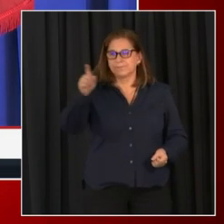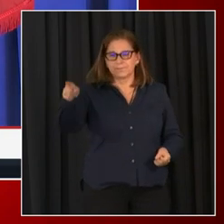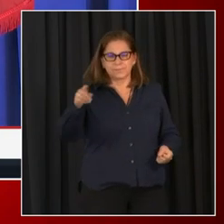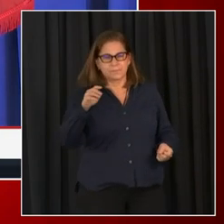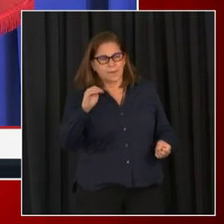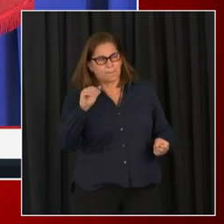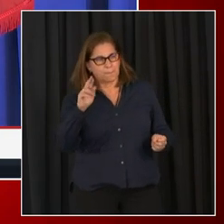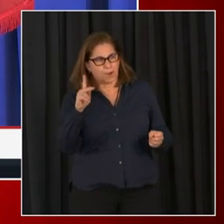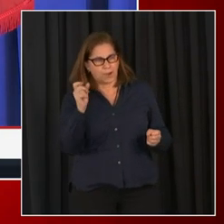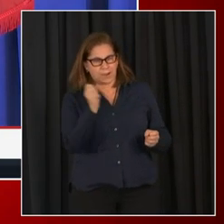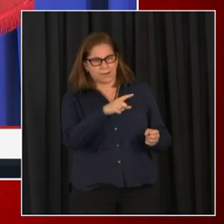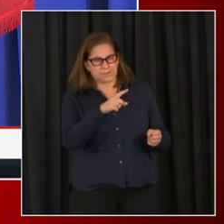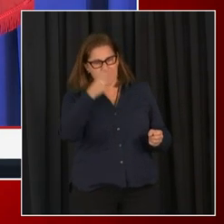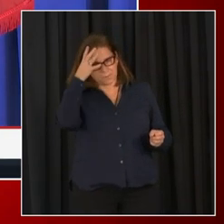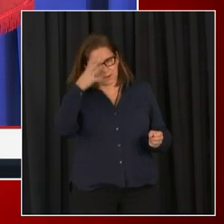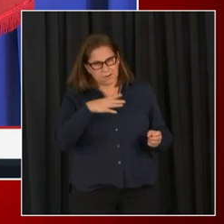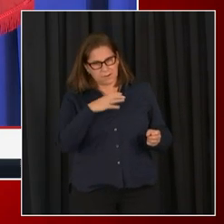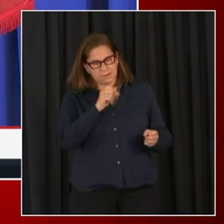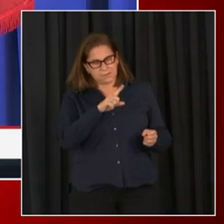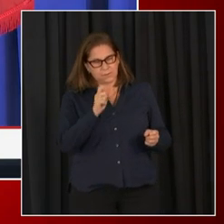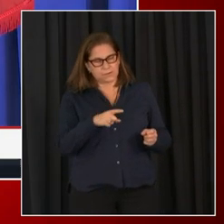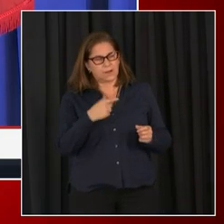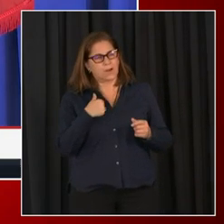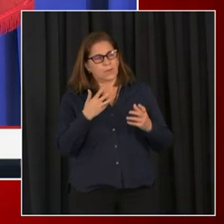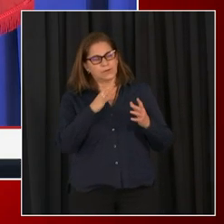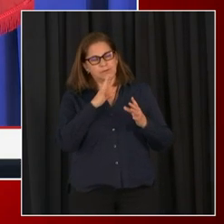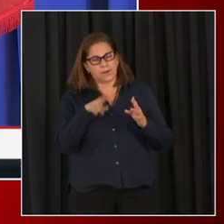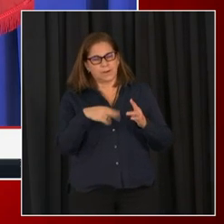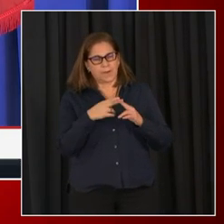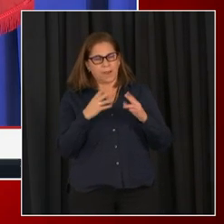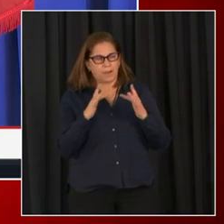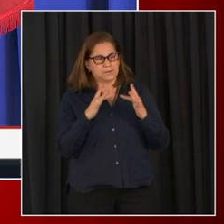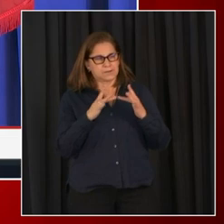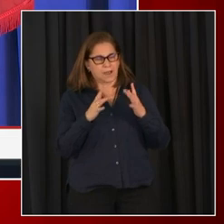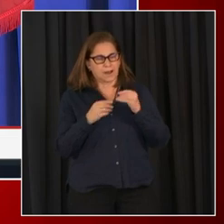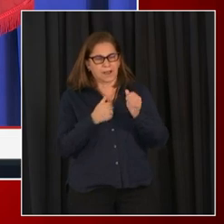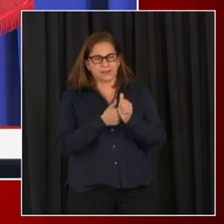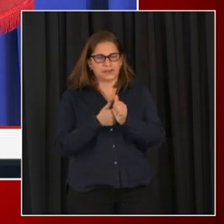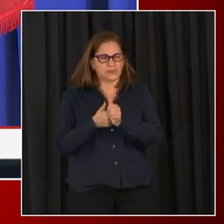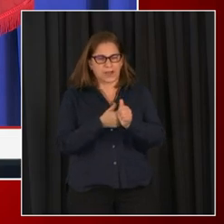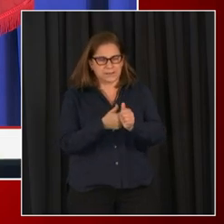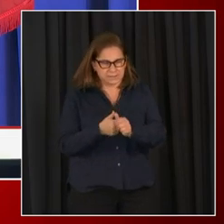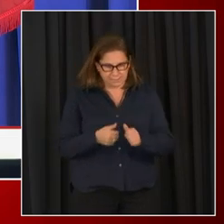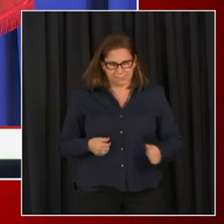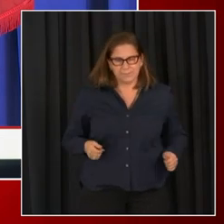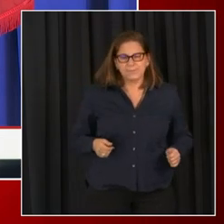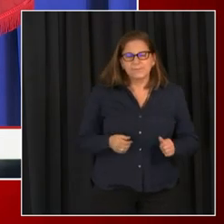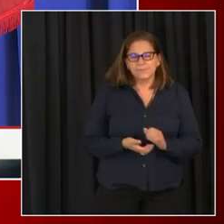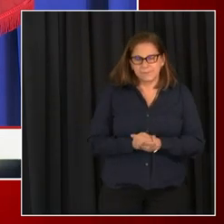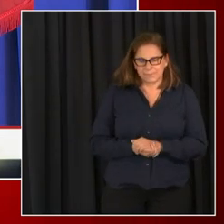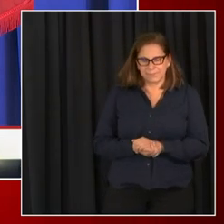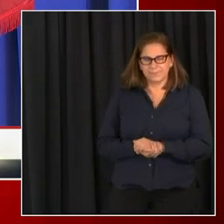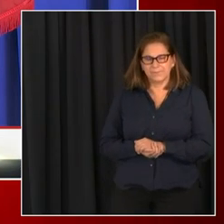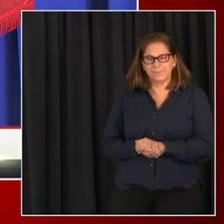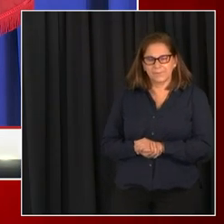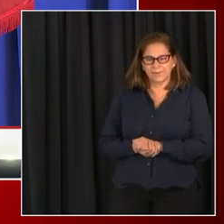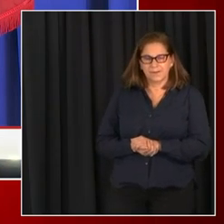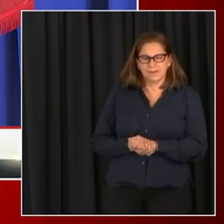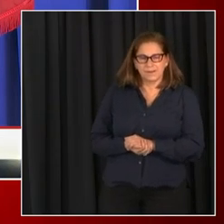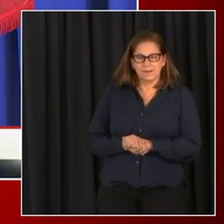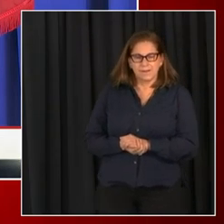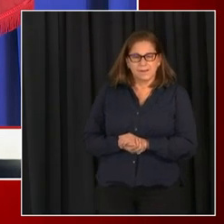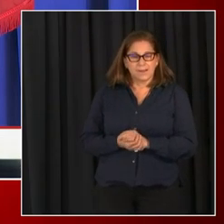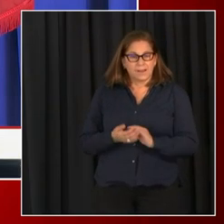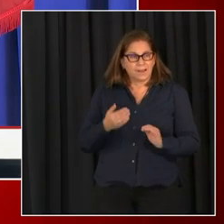much appreciated. I think you said, and I want to make sure I'm correct, that the faith-based activities accounted for, you believe, 6.1%?